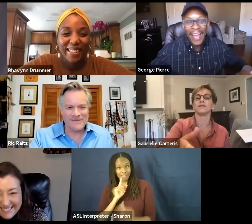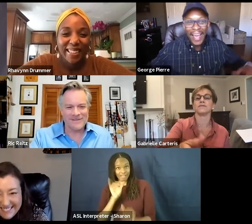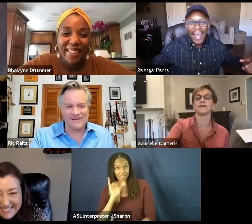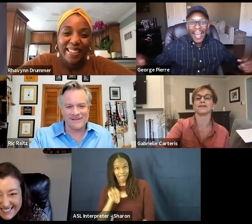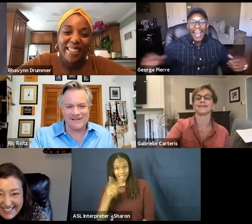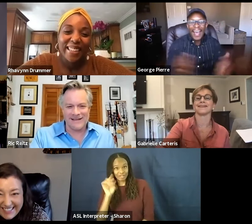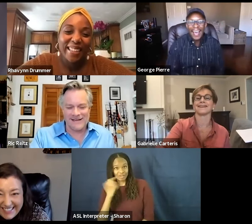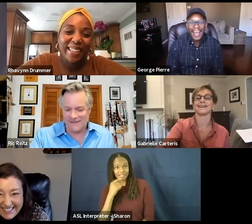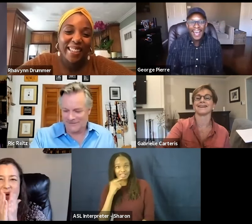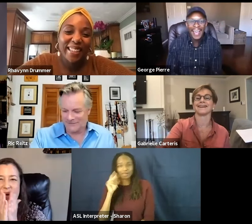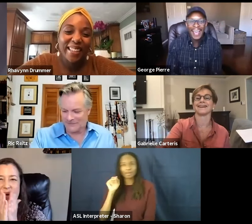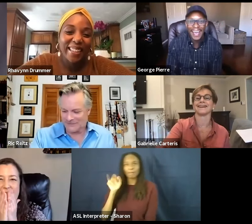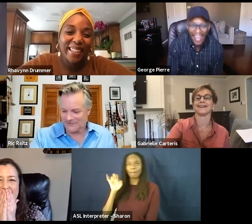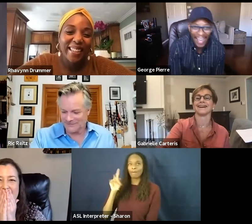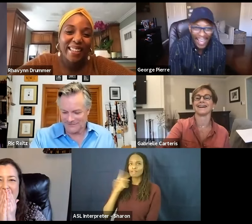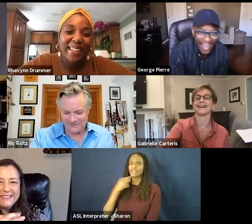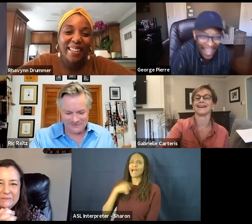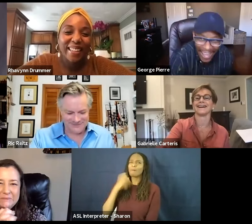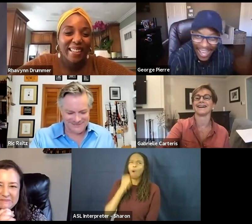room.